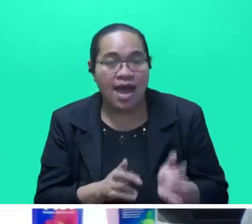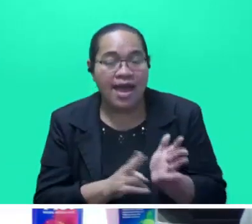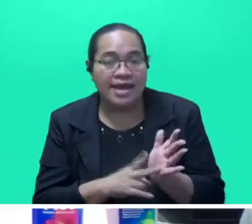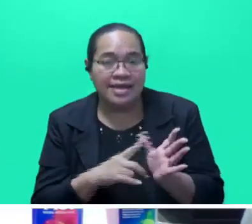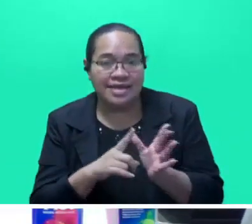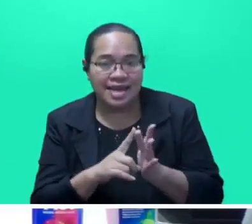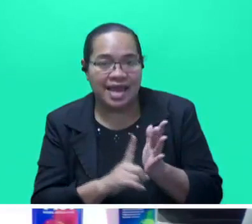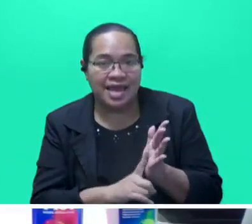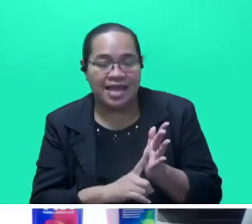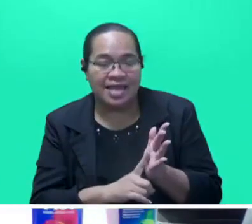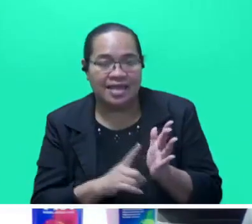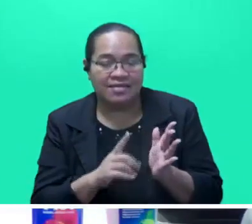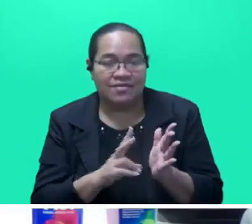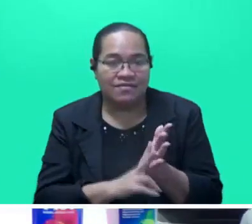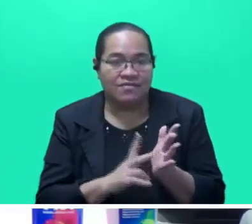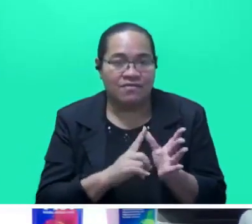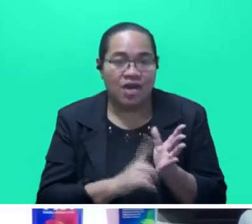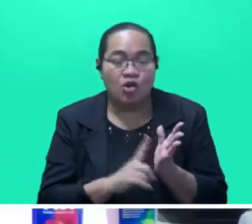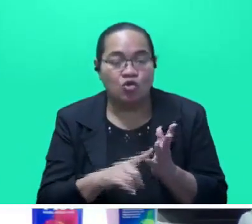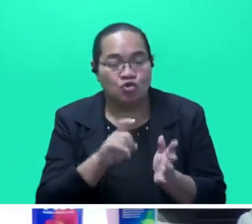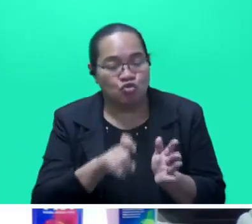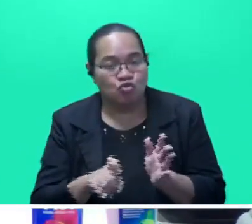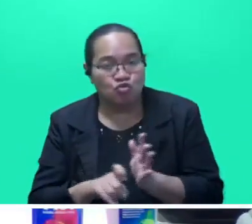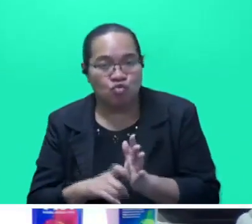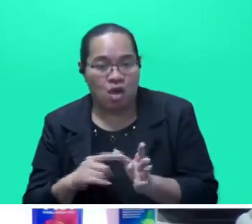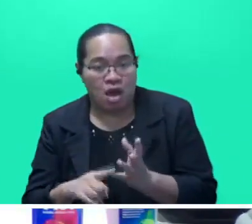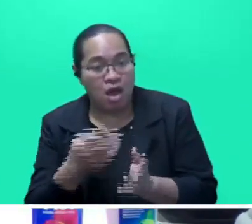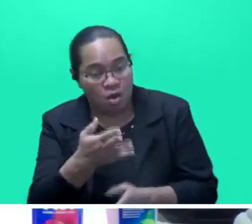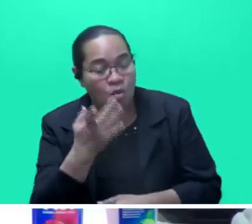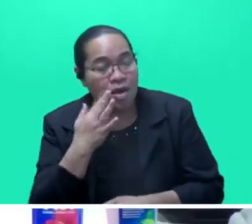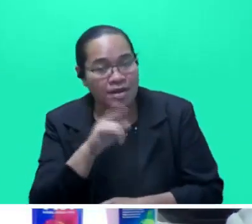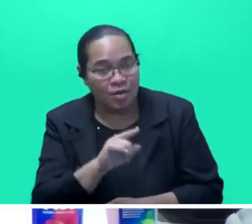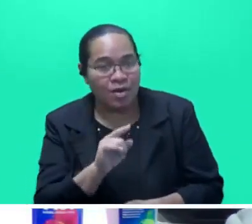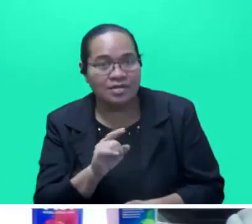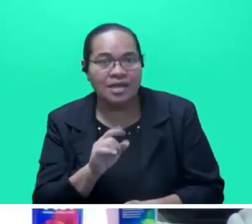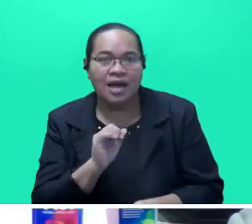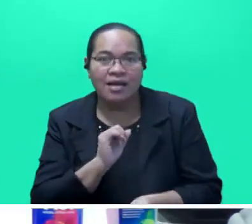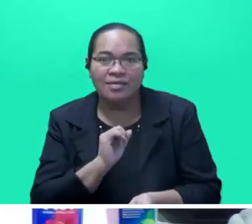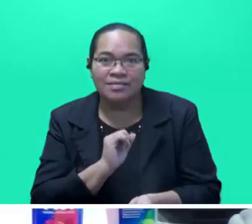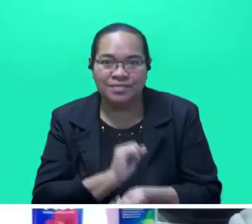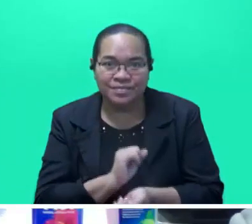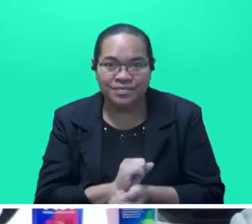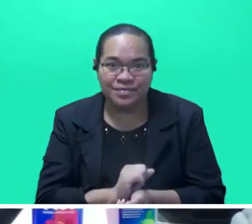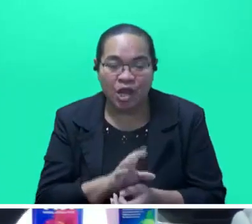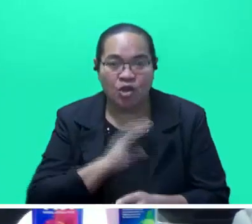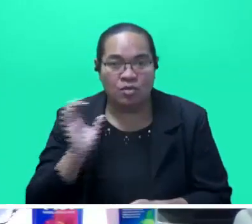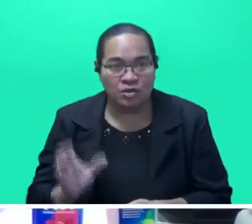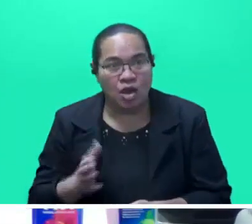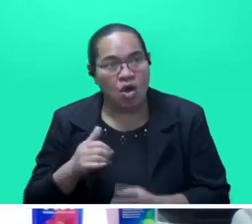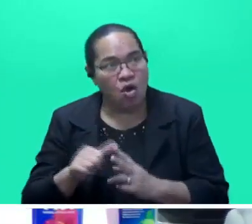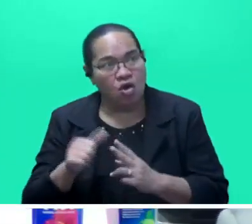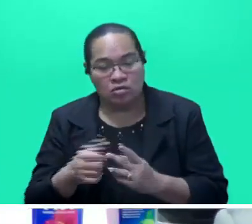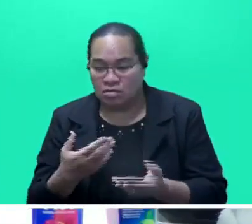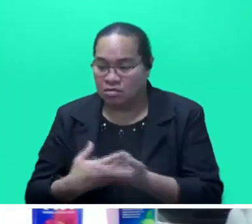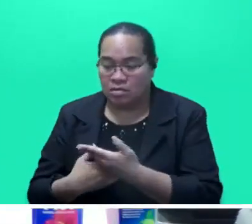who initiated this project when he was the commissioner. I also do acknowledge the presence of the former commissioner,